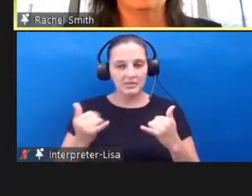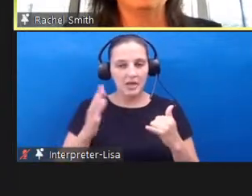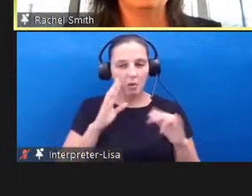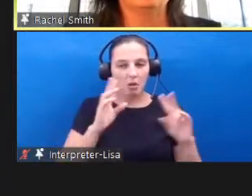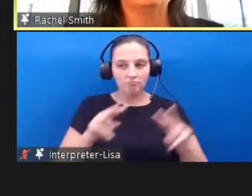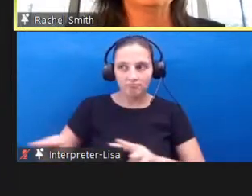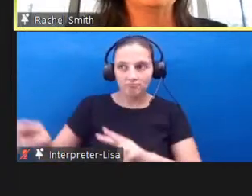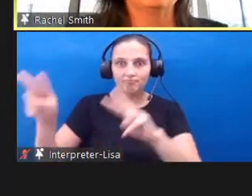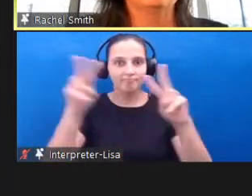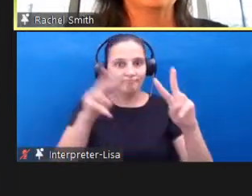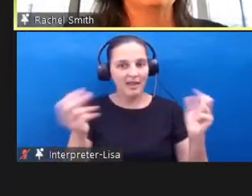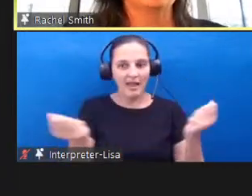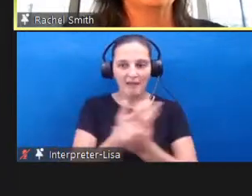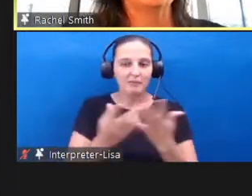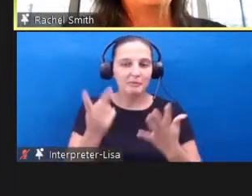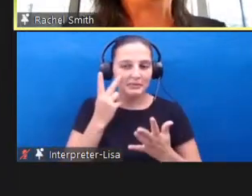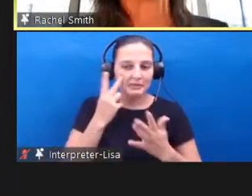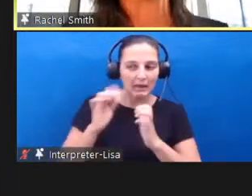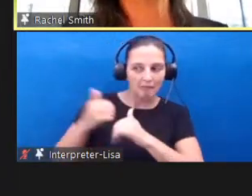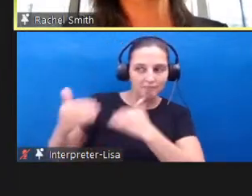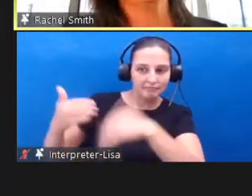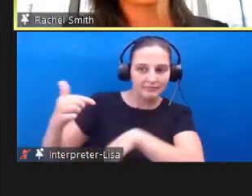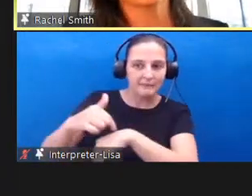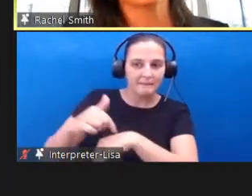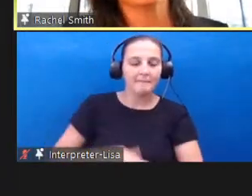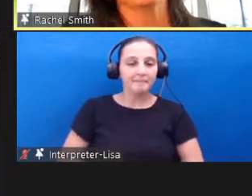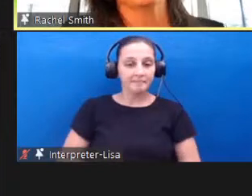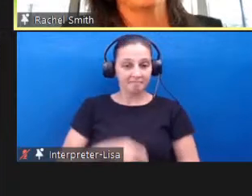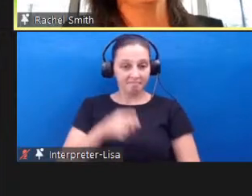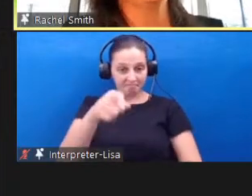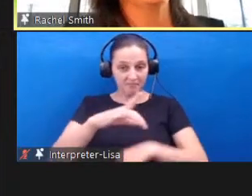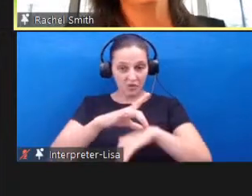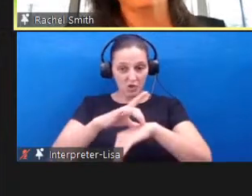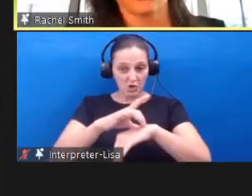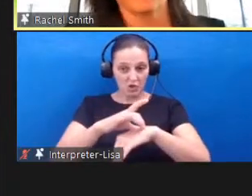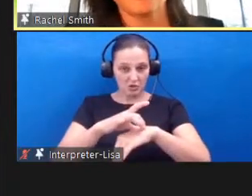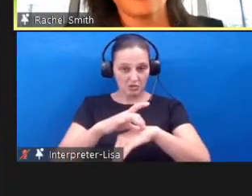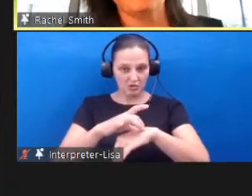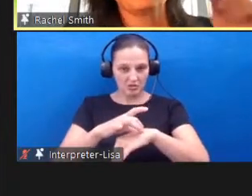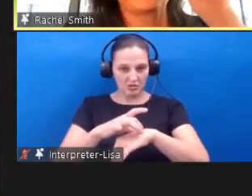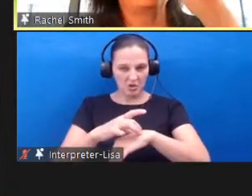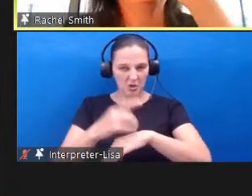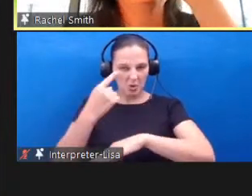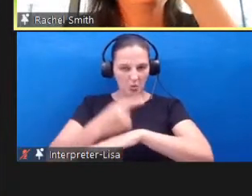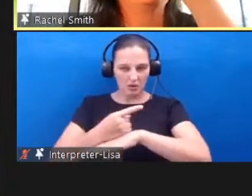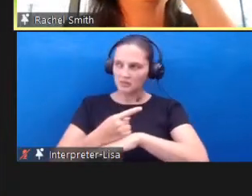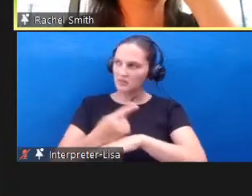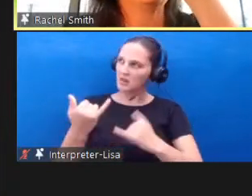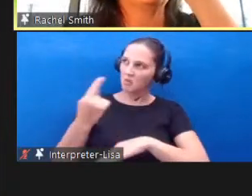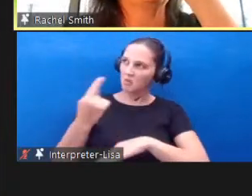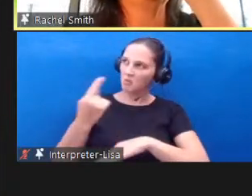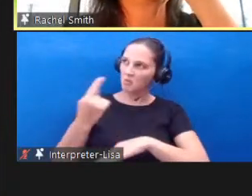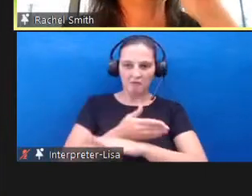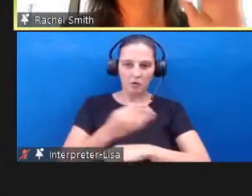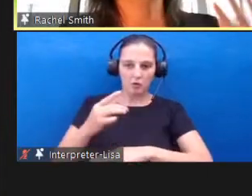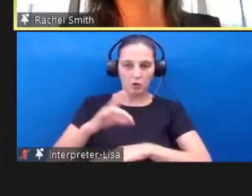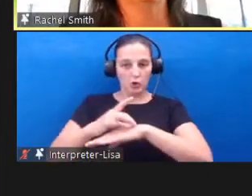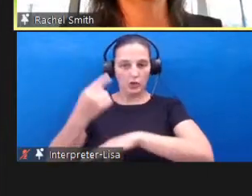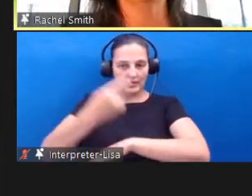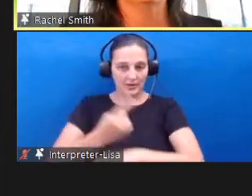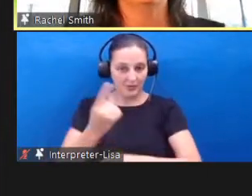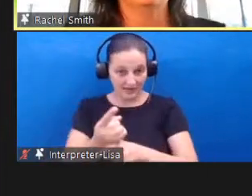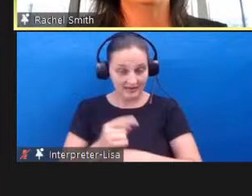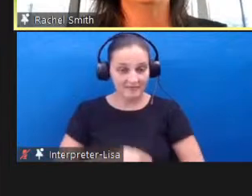see everything, but we'll see how the time goes. So this is Earth. We're, I think, a day before Earth Day, right? And this